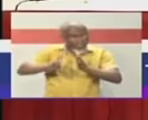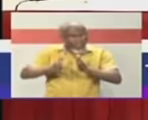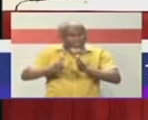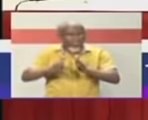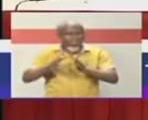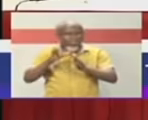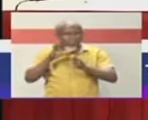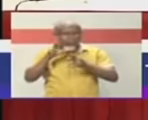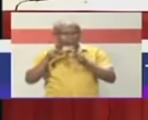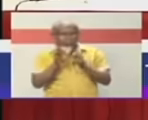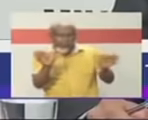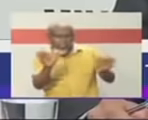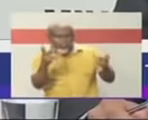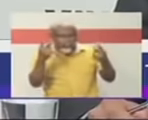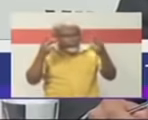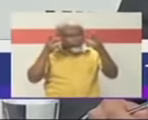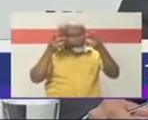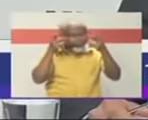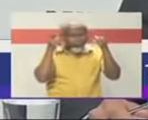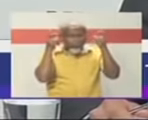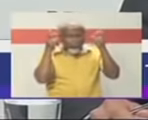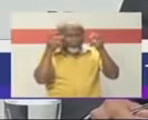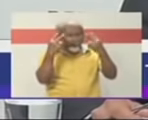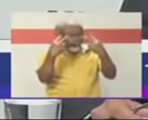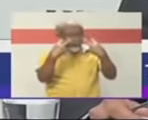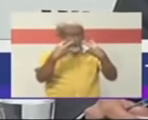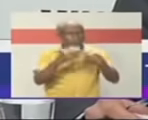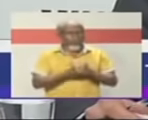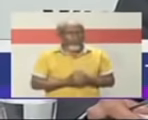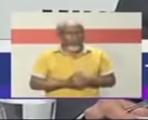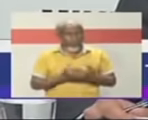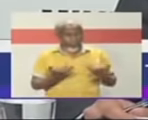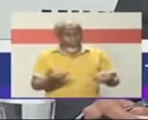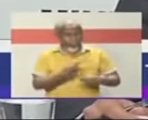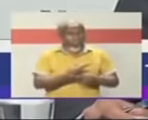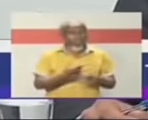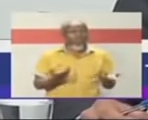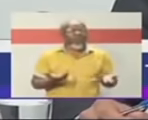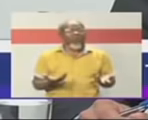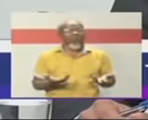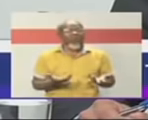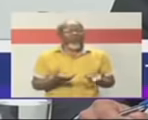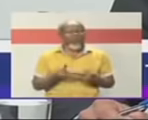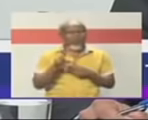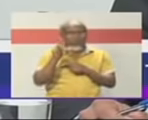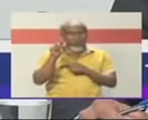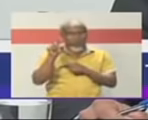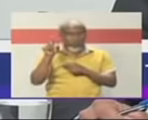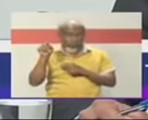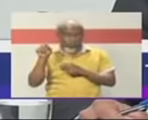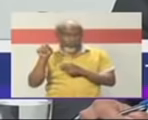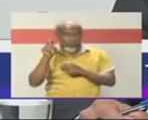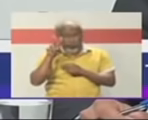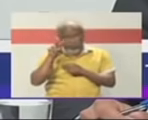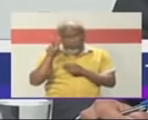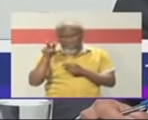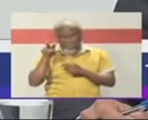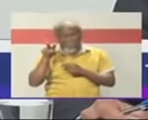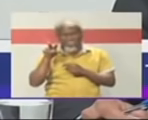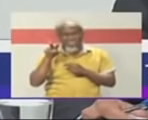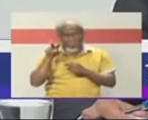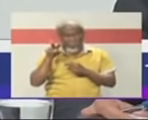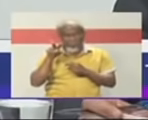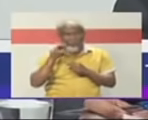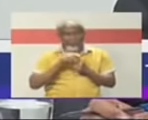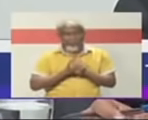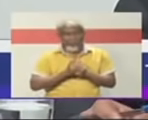listening, today is Wednesday, the 22nd of September, 3 days after we